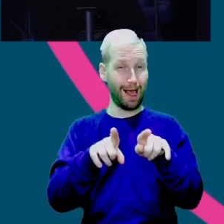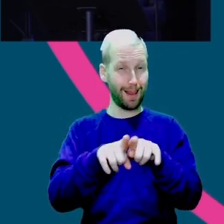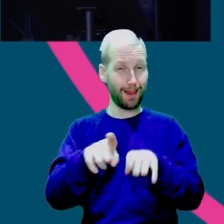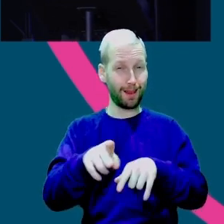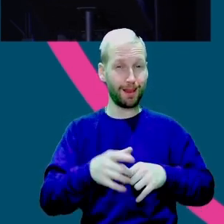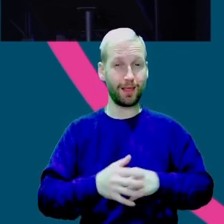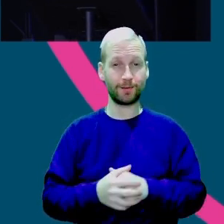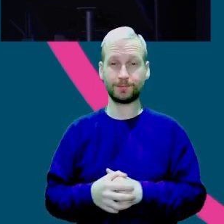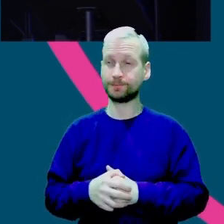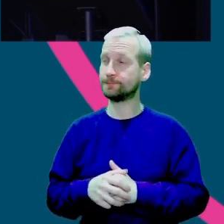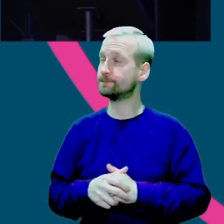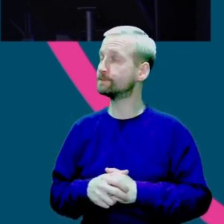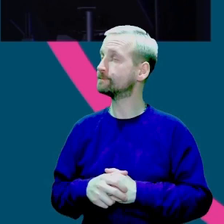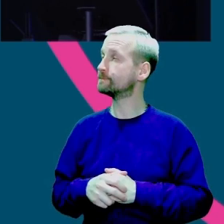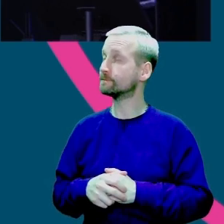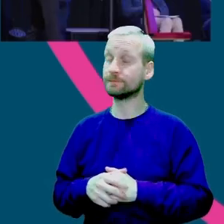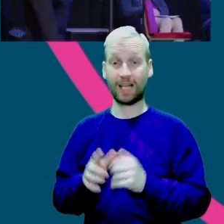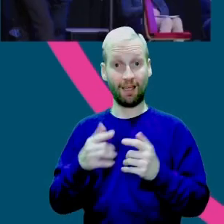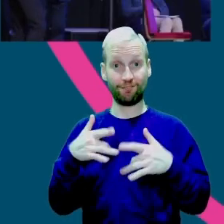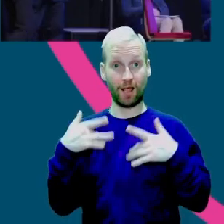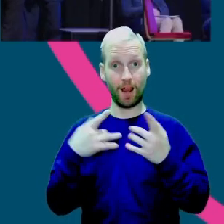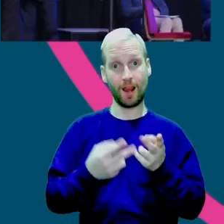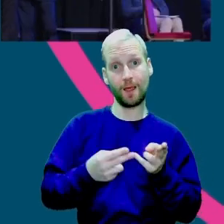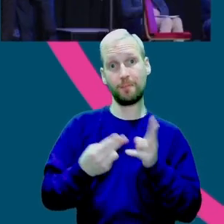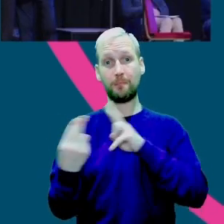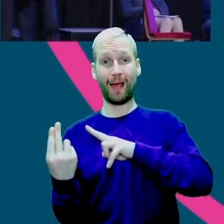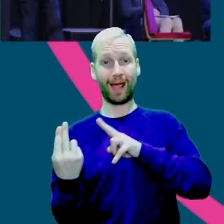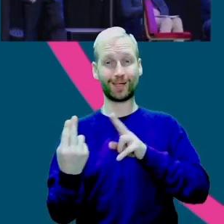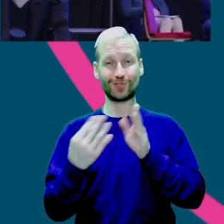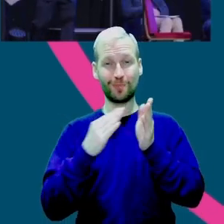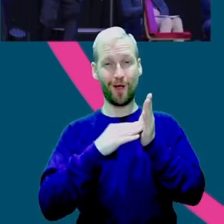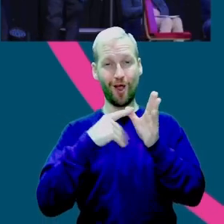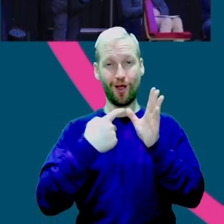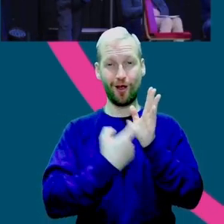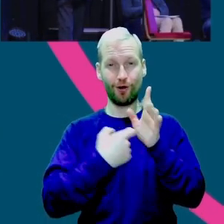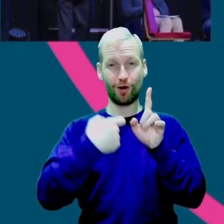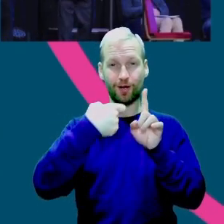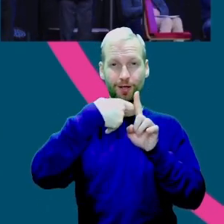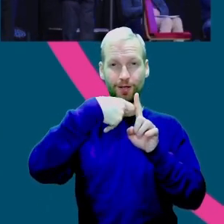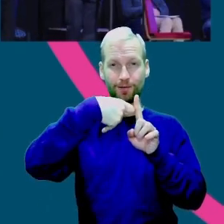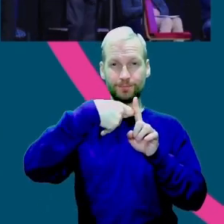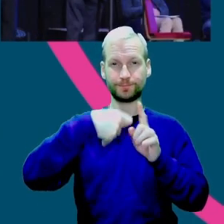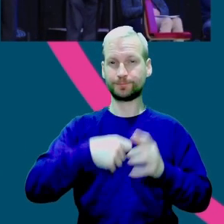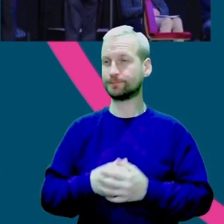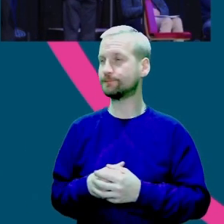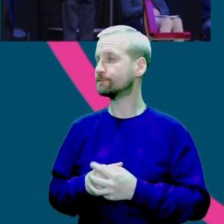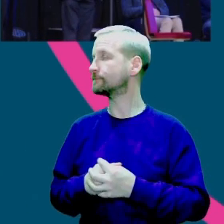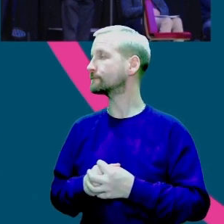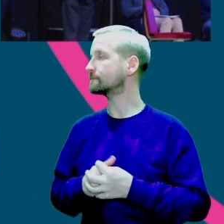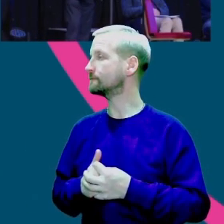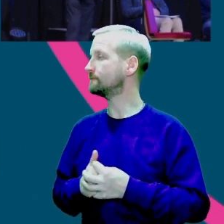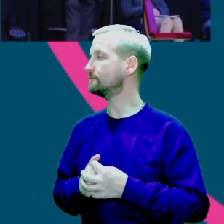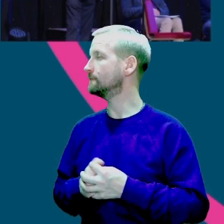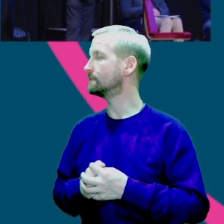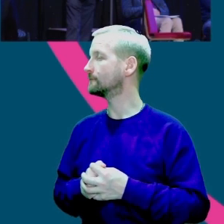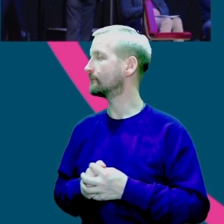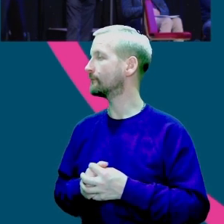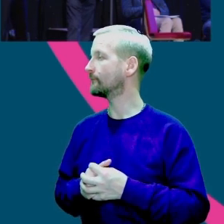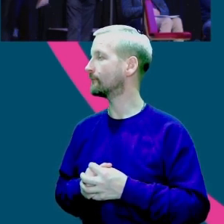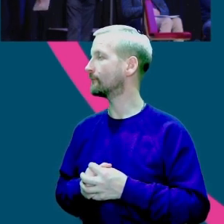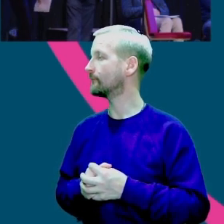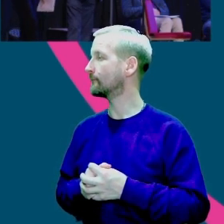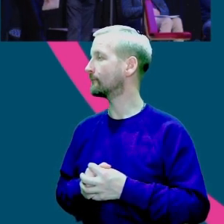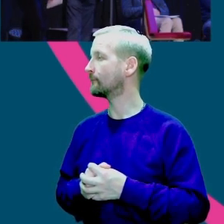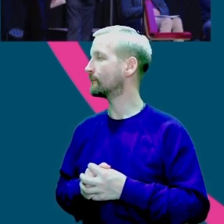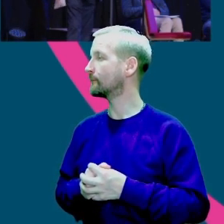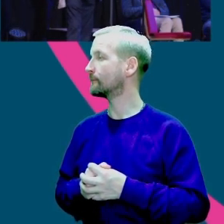I think it's over to you, Mark. Sorry. Thank you, Diane. Last few slides you'll be pleased to hear.